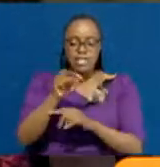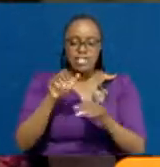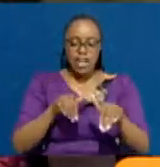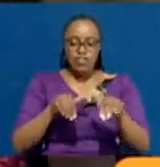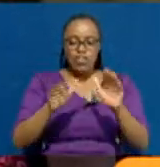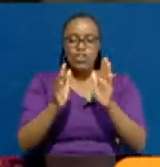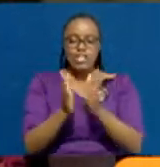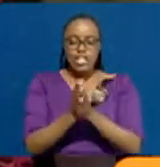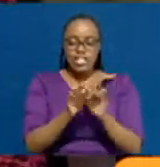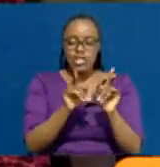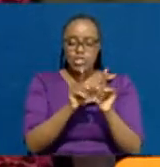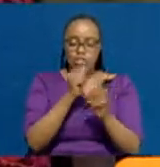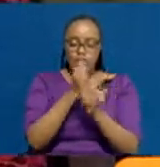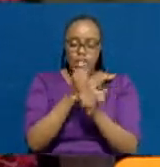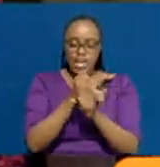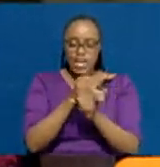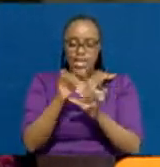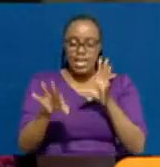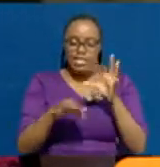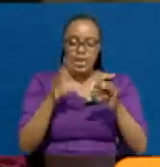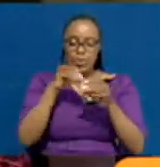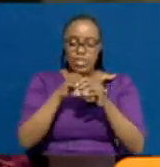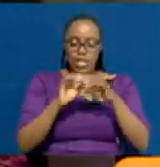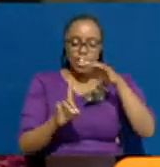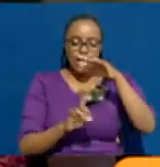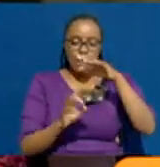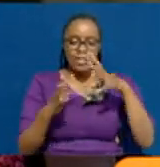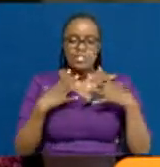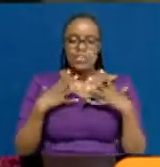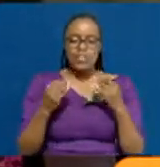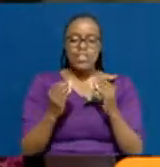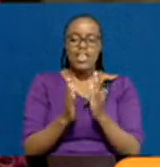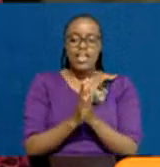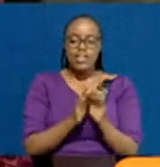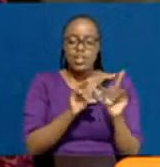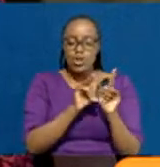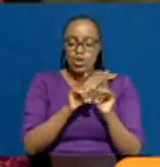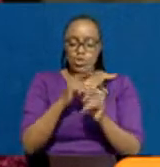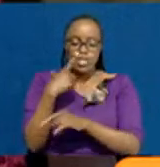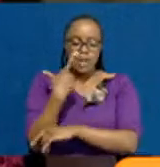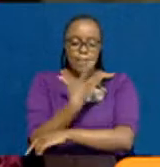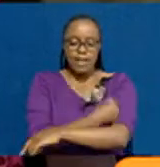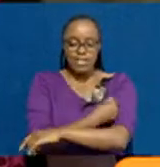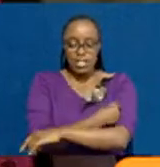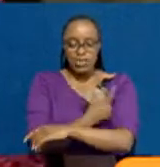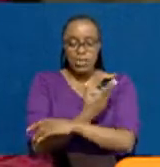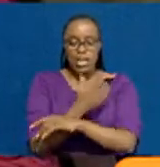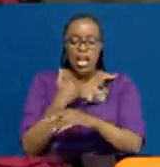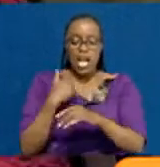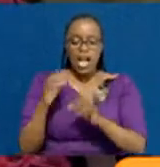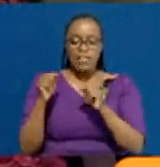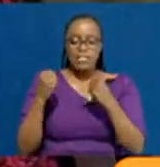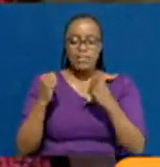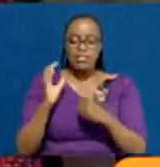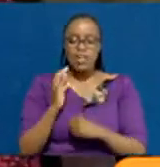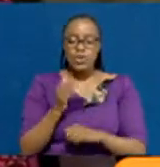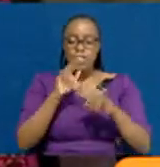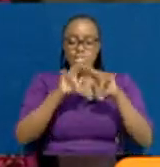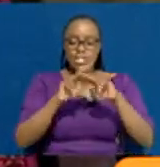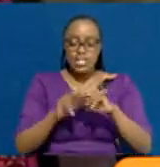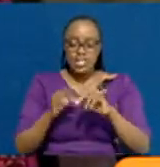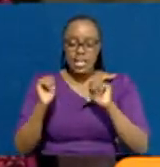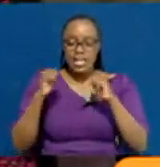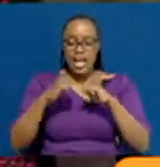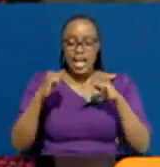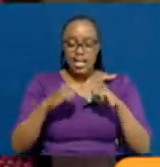and they're analyzed, and these are within the Ministry of Health and the immunization program. There's a safety committee that sits and adjudicates some